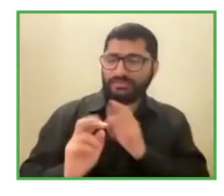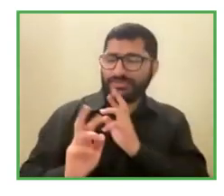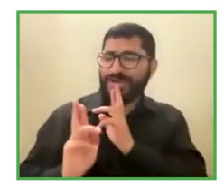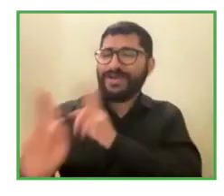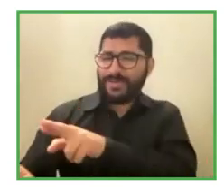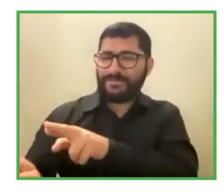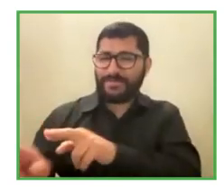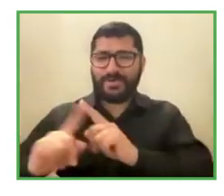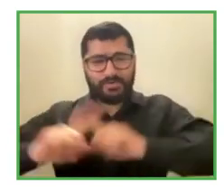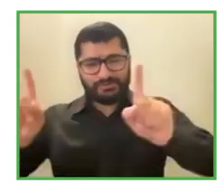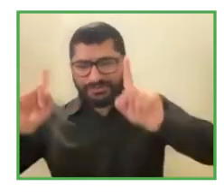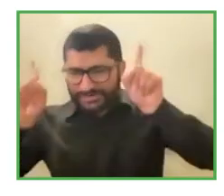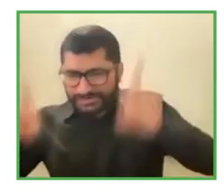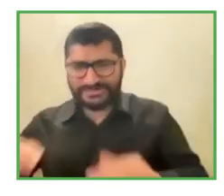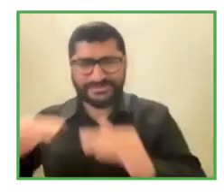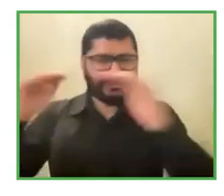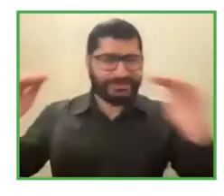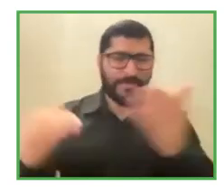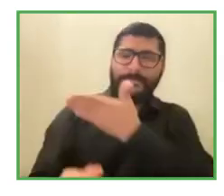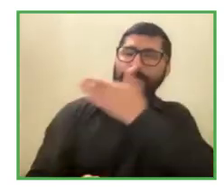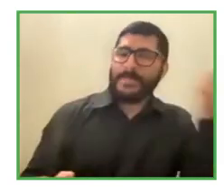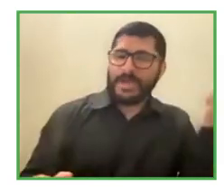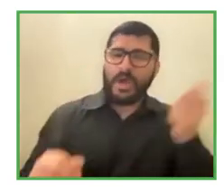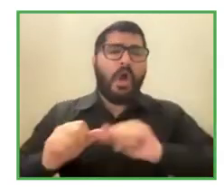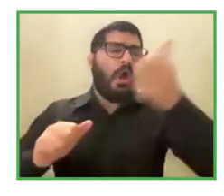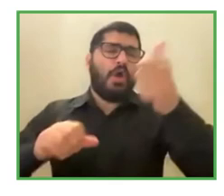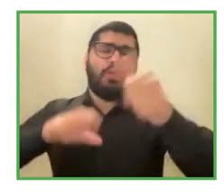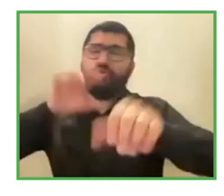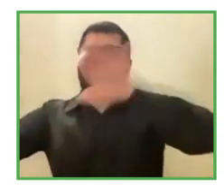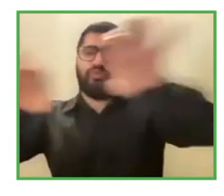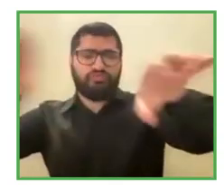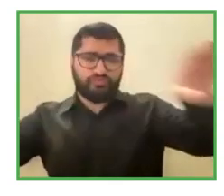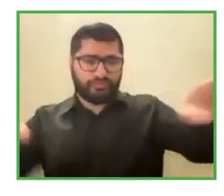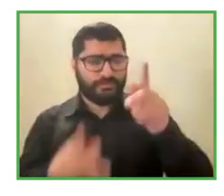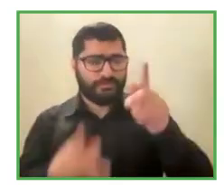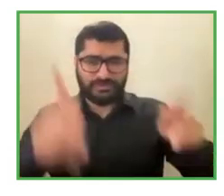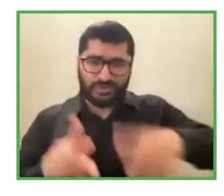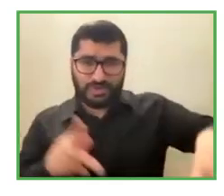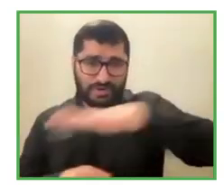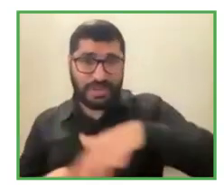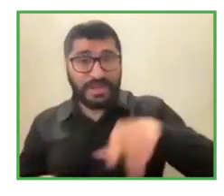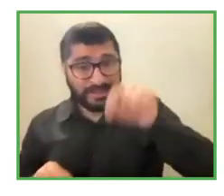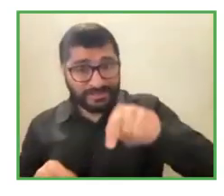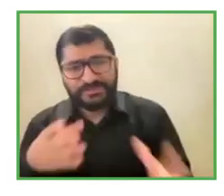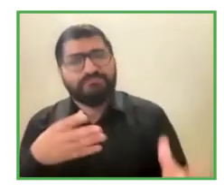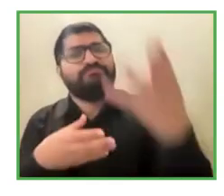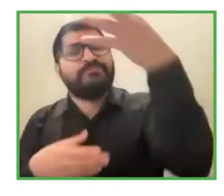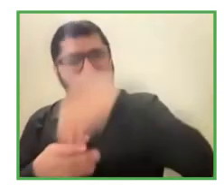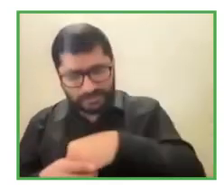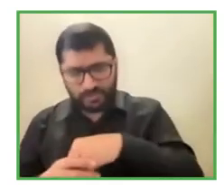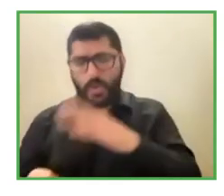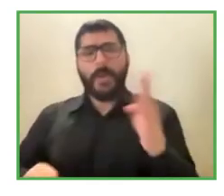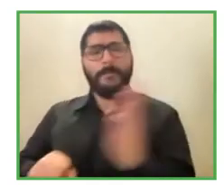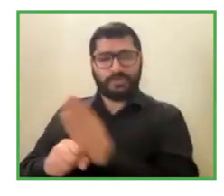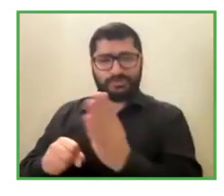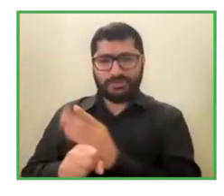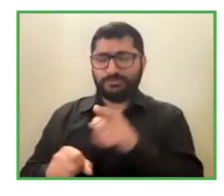people that could have an equal or better result or outcomes than anyone else in their company.